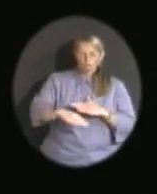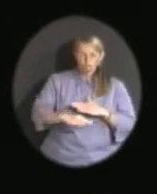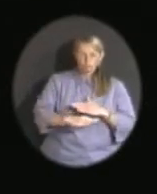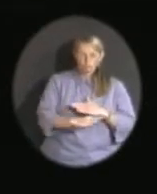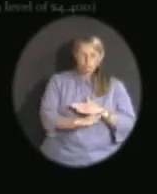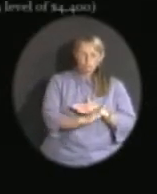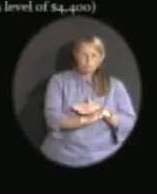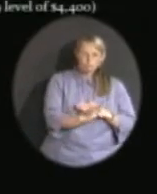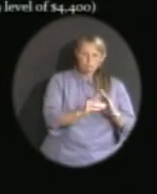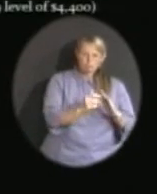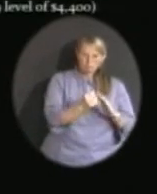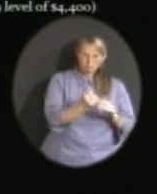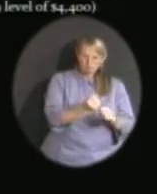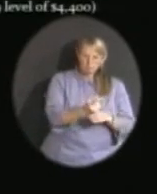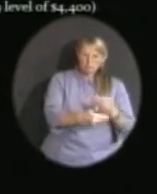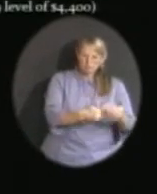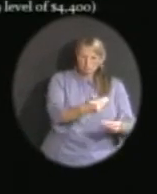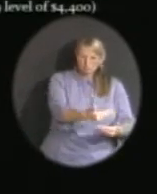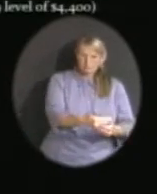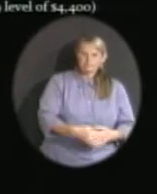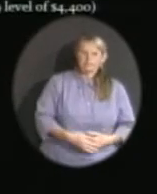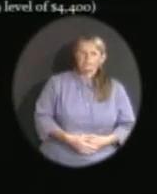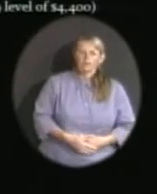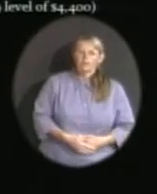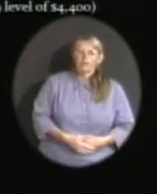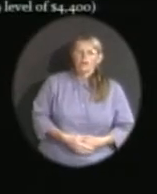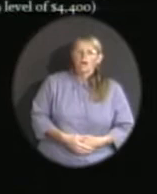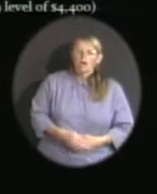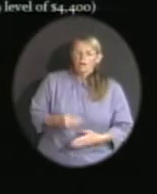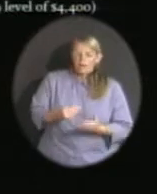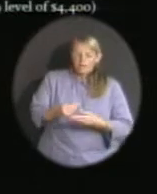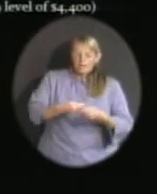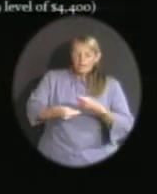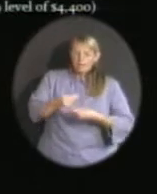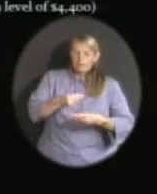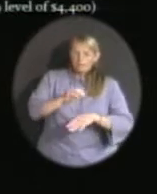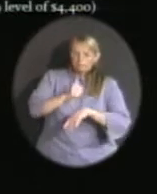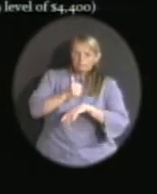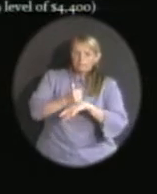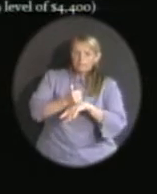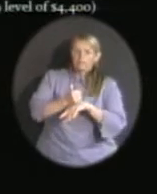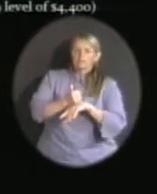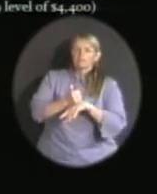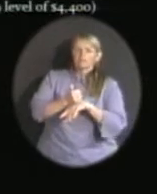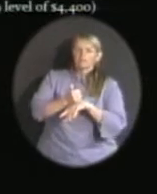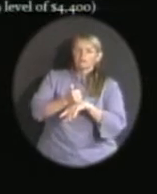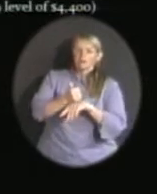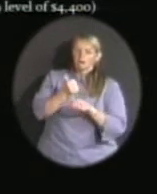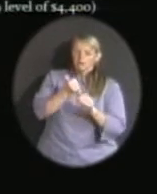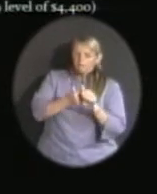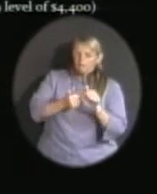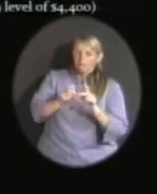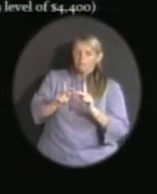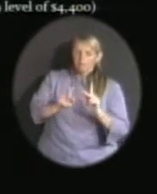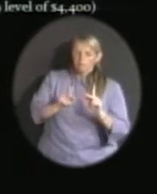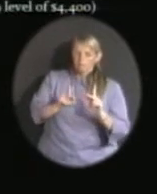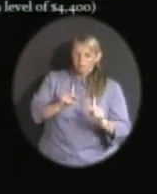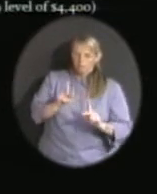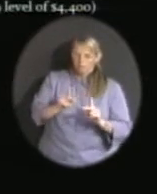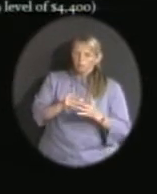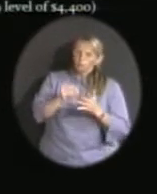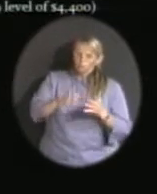in the years to come. We've built the budget around a base state aid per pupil of $38.38. That's